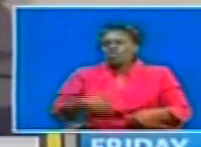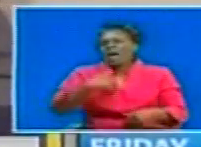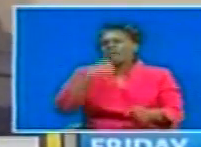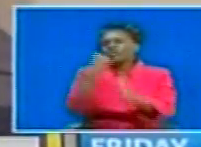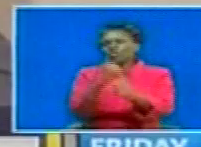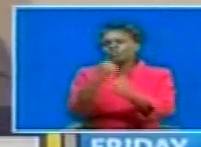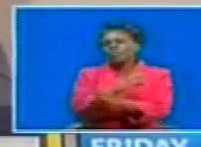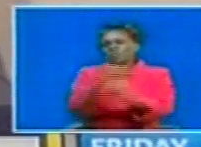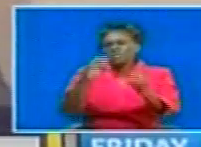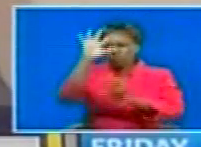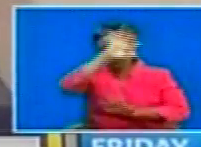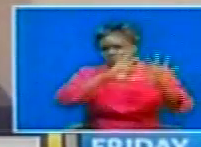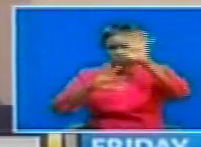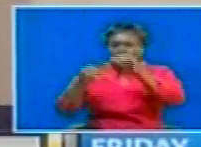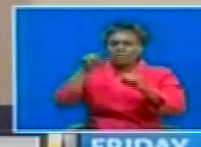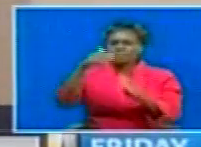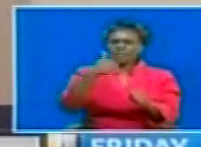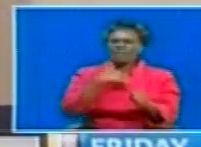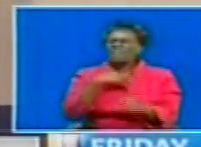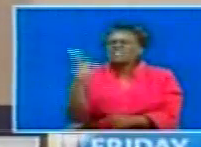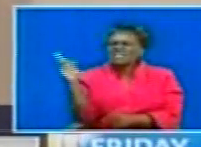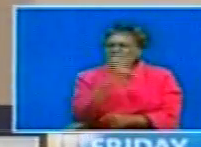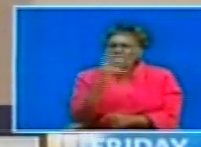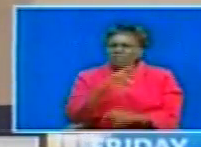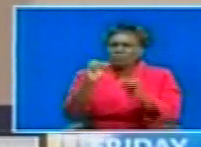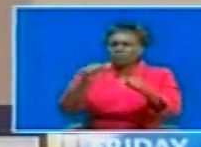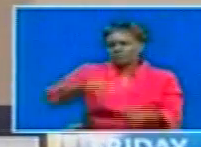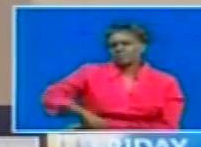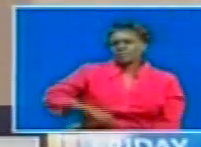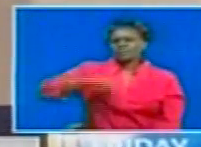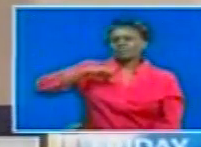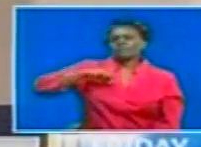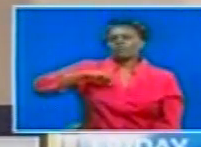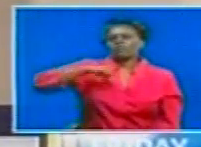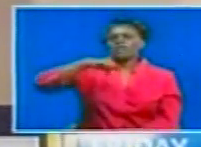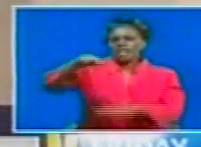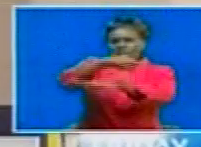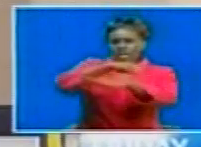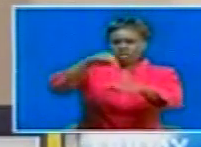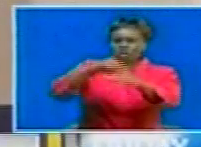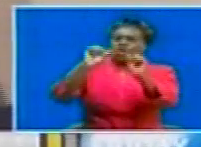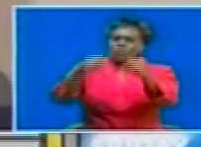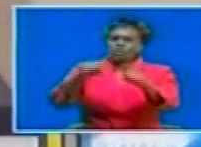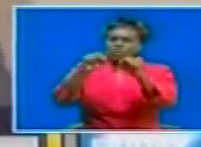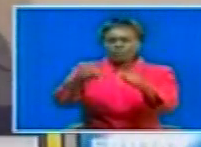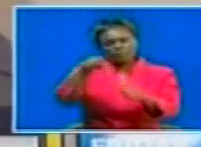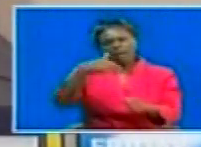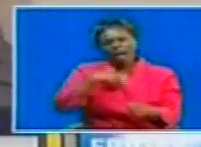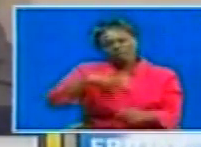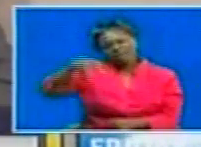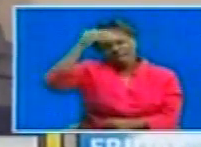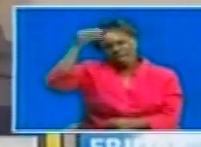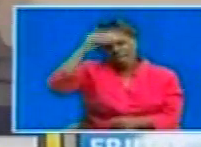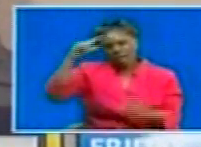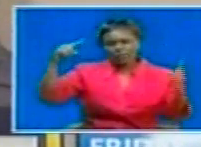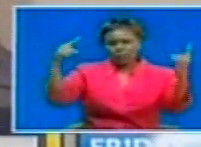youth pose significant risk for the survival of the state. They can be drawn to ideologies